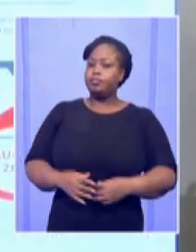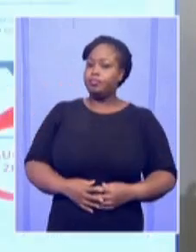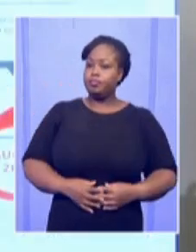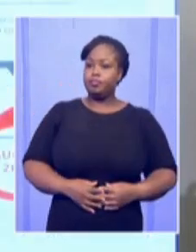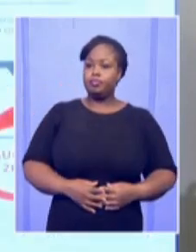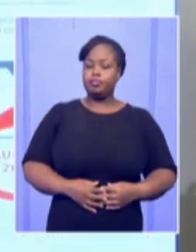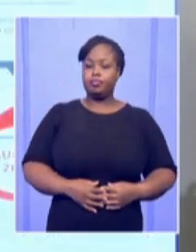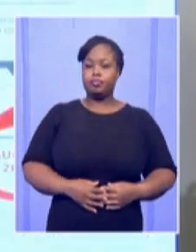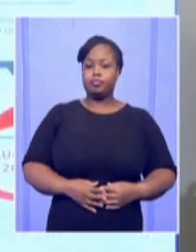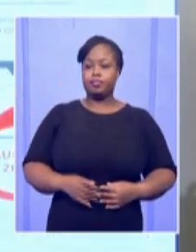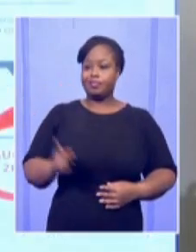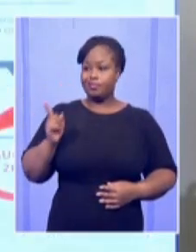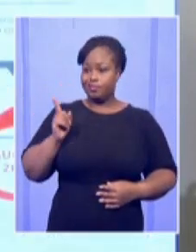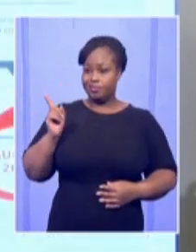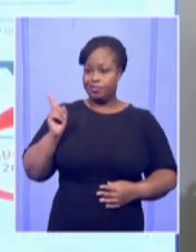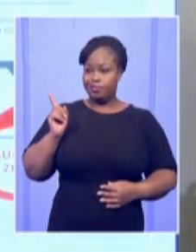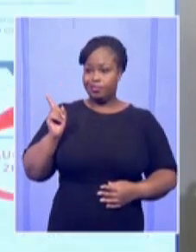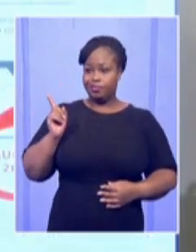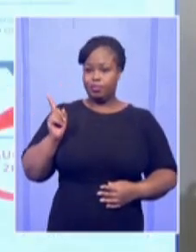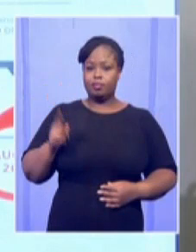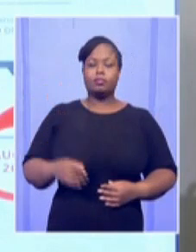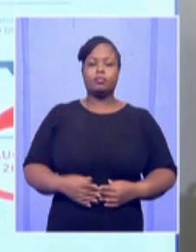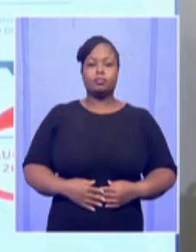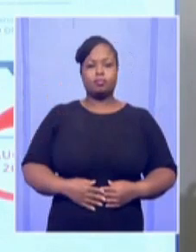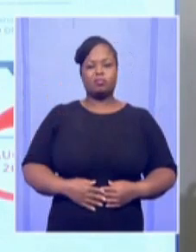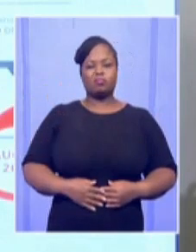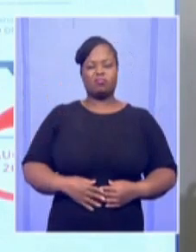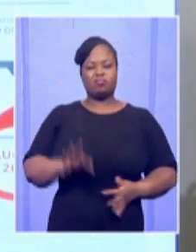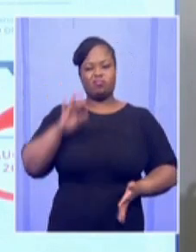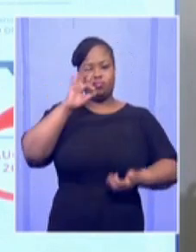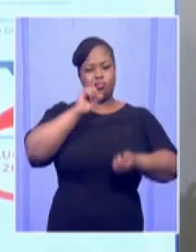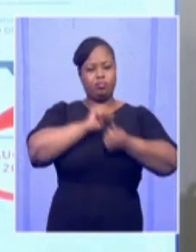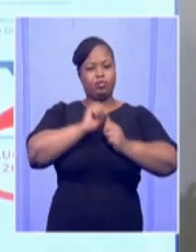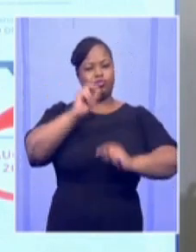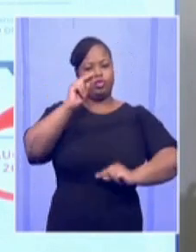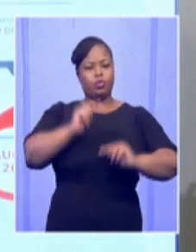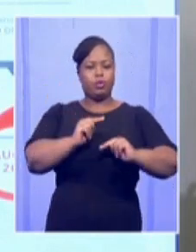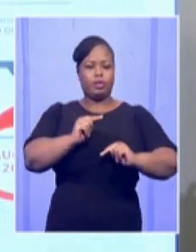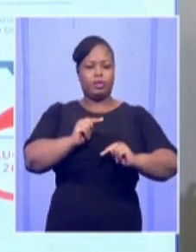This slide actually gives a snippet of